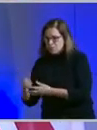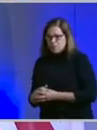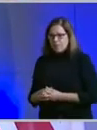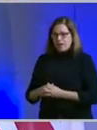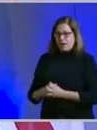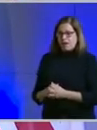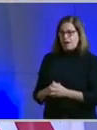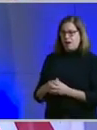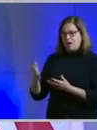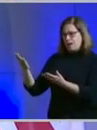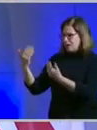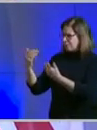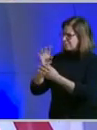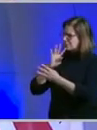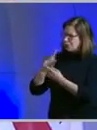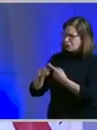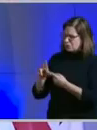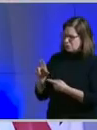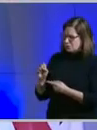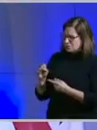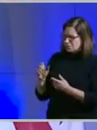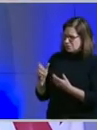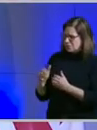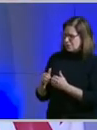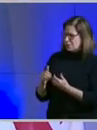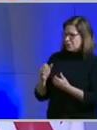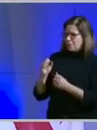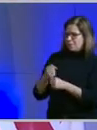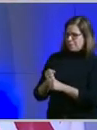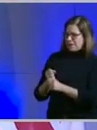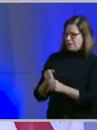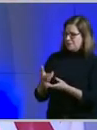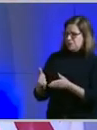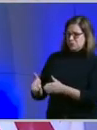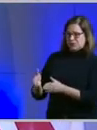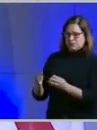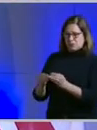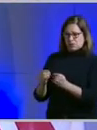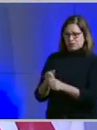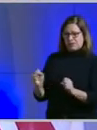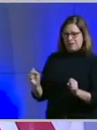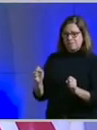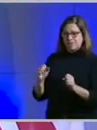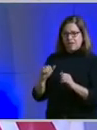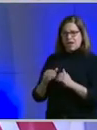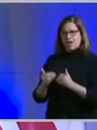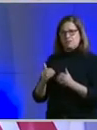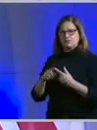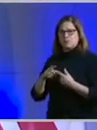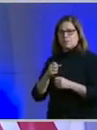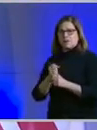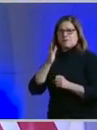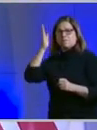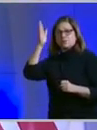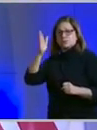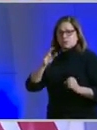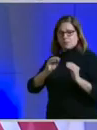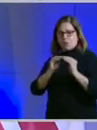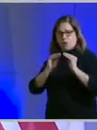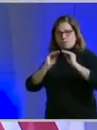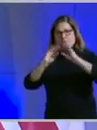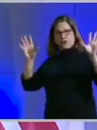to engage this population and try to make them more productive members of society in the future. Certainly. And